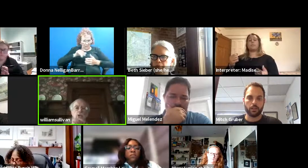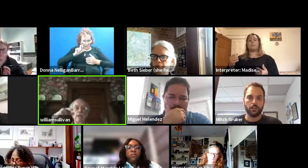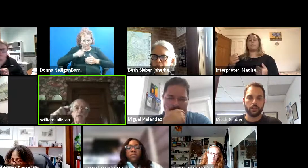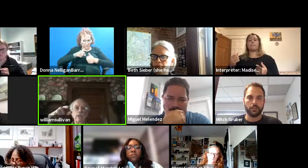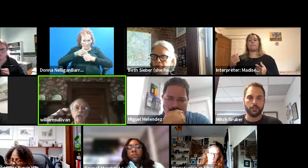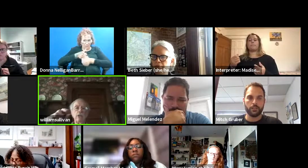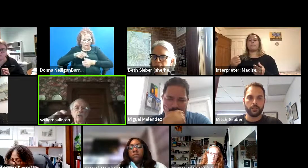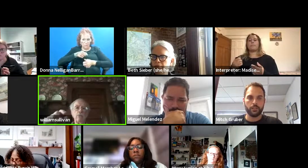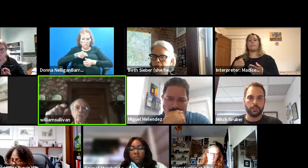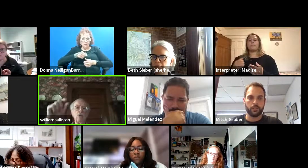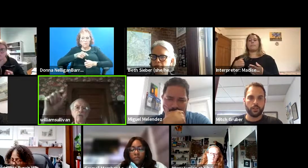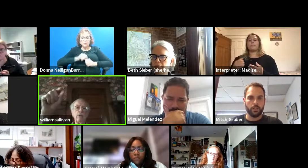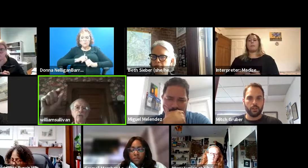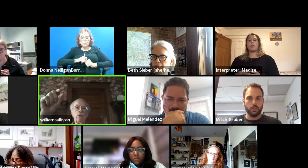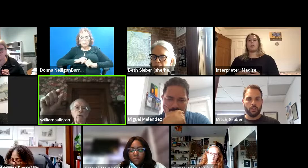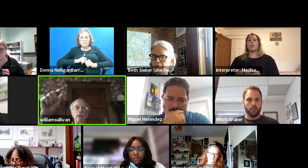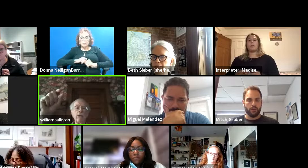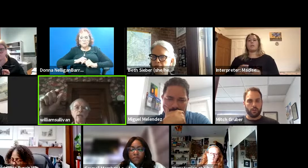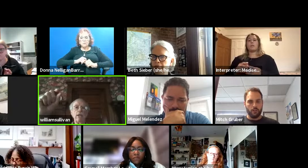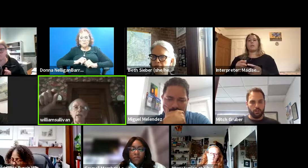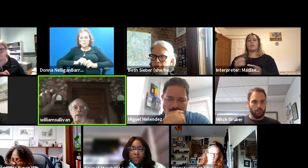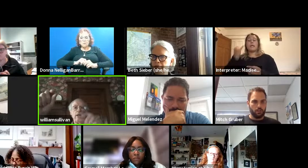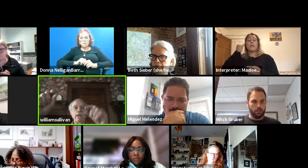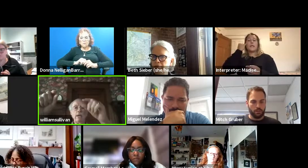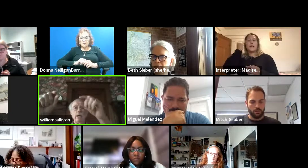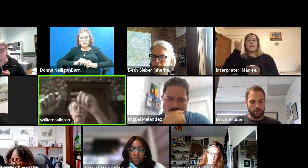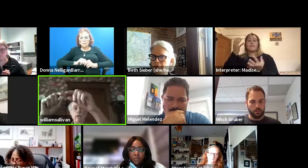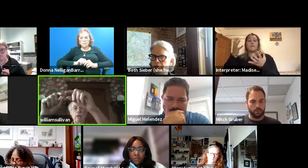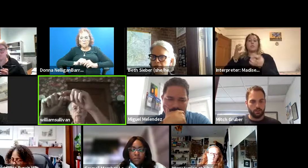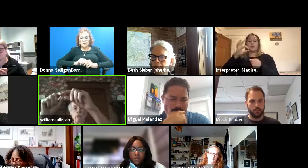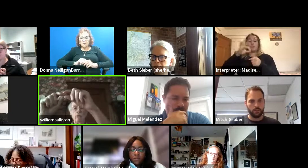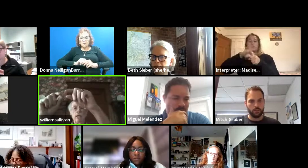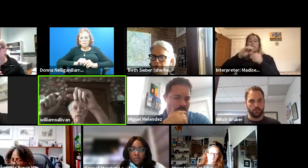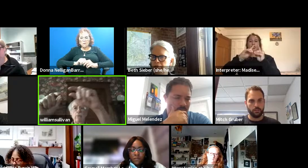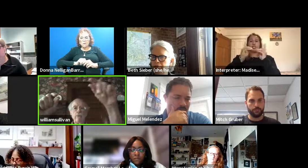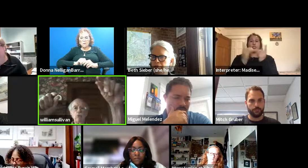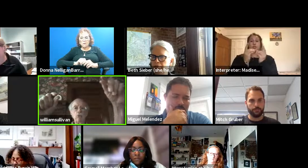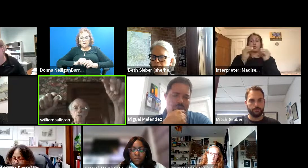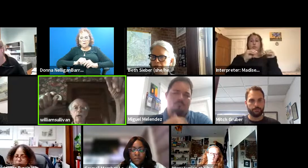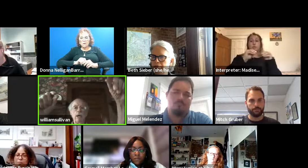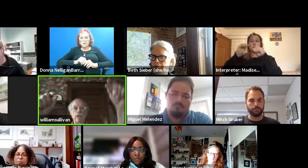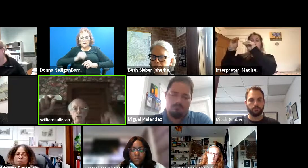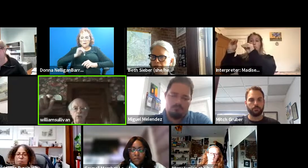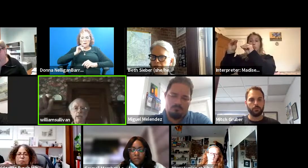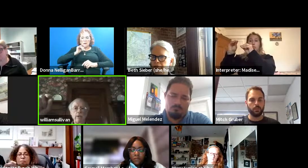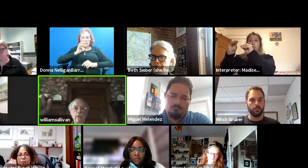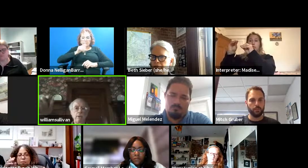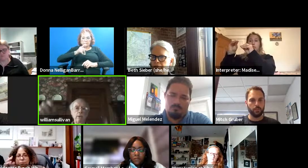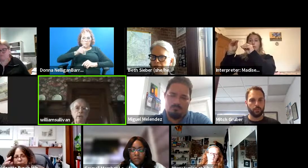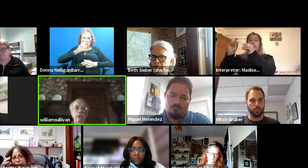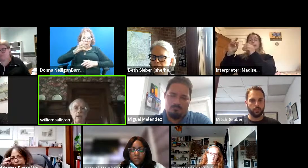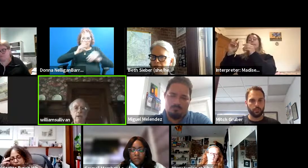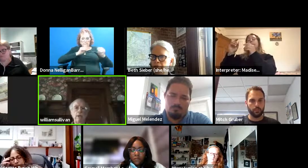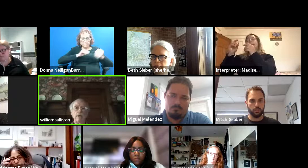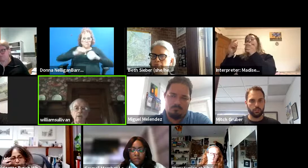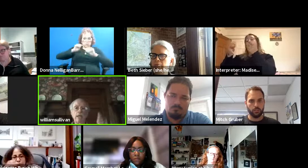want this election district moved into the Northwest, then if we do that, then we have to move this one down